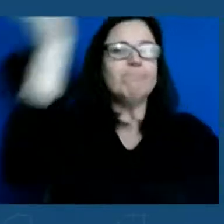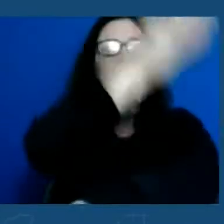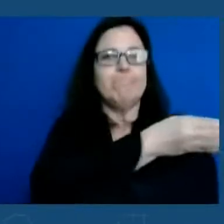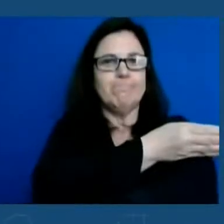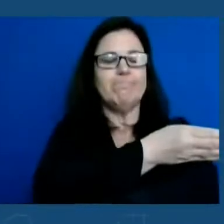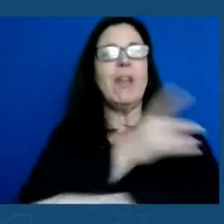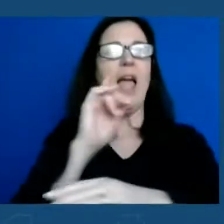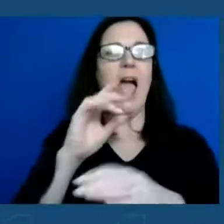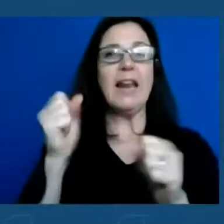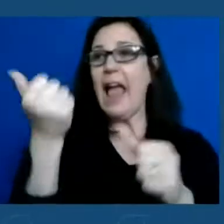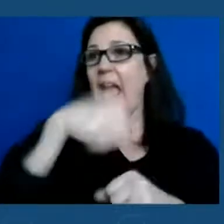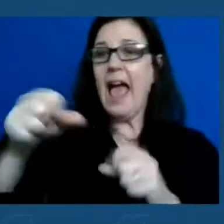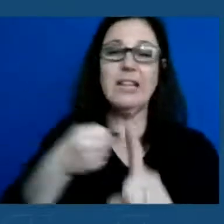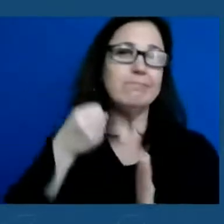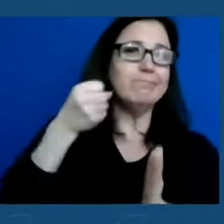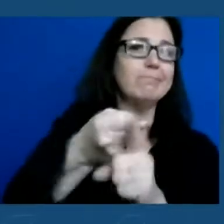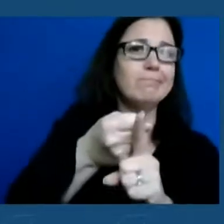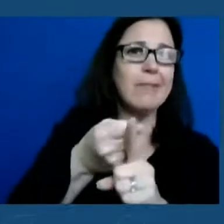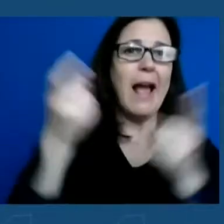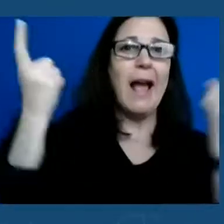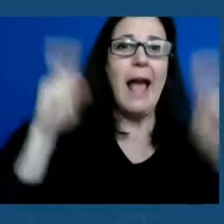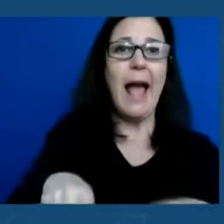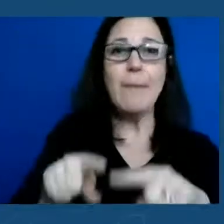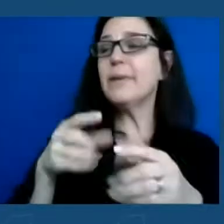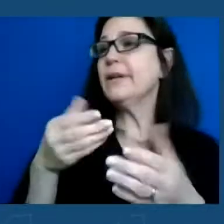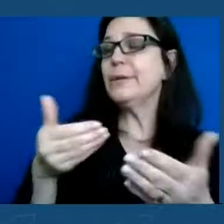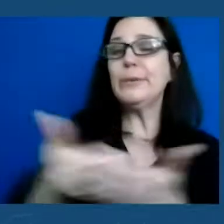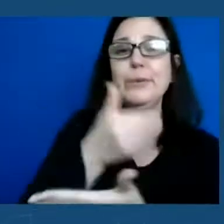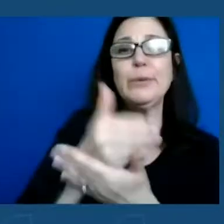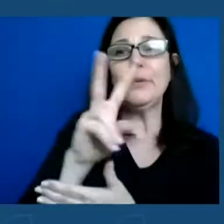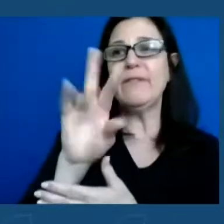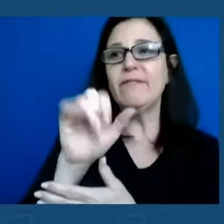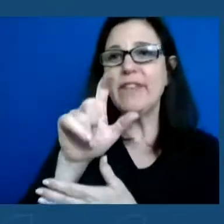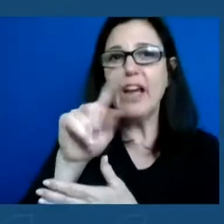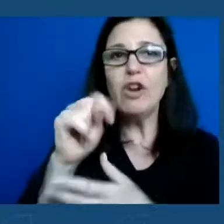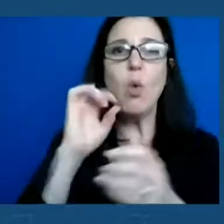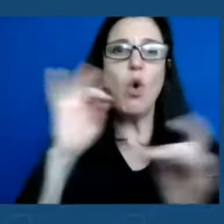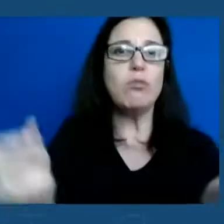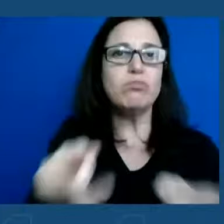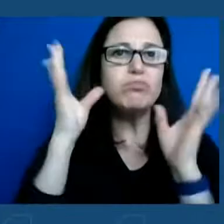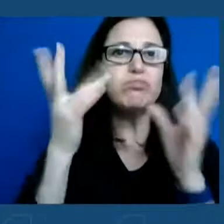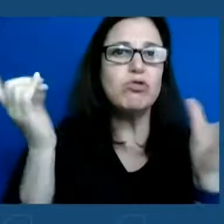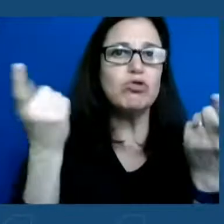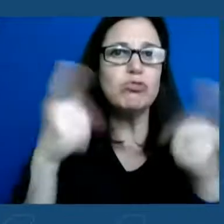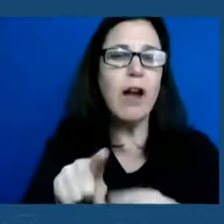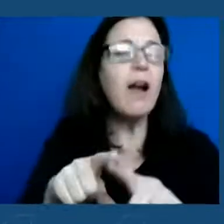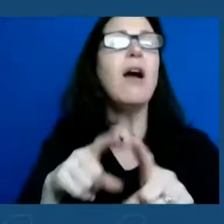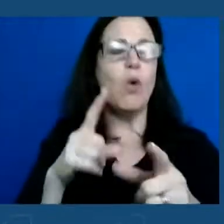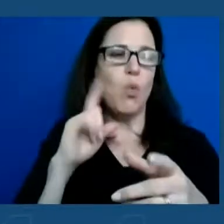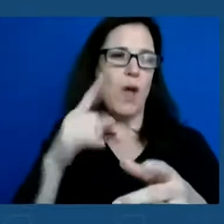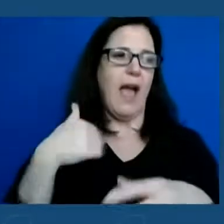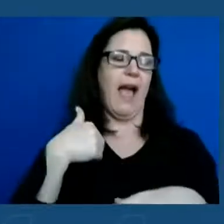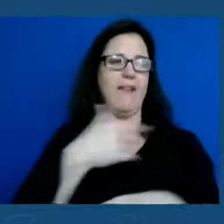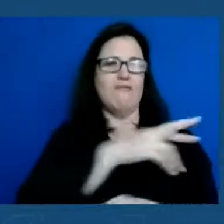they come with any future variants or crises that come our way. So that is my promise to the heroes